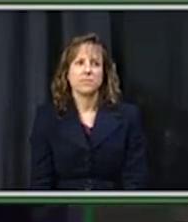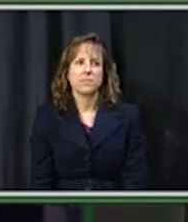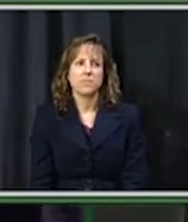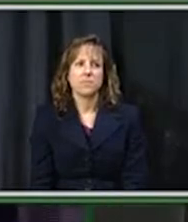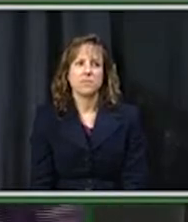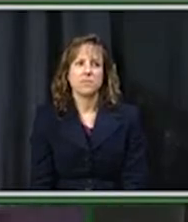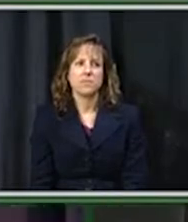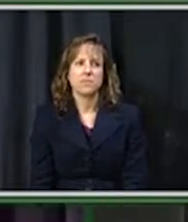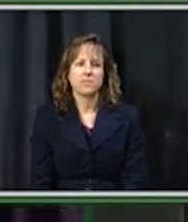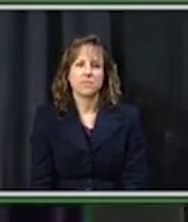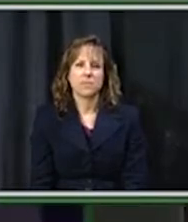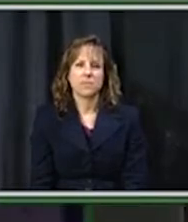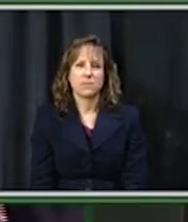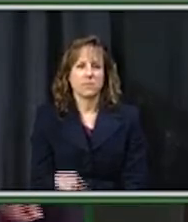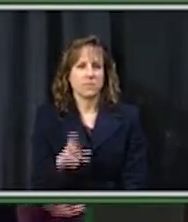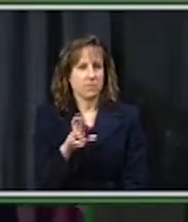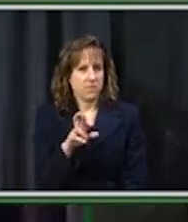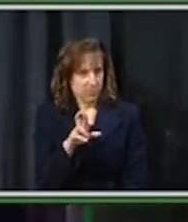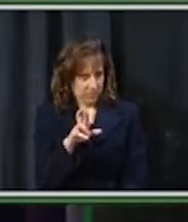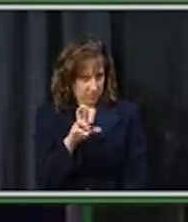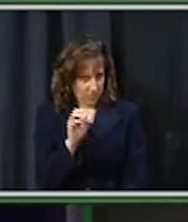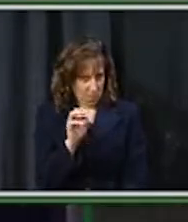Roman Clifford Cobb Montague.